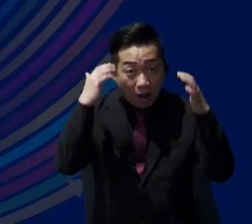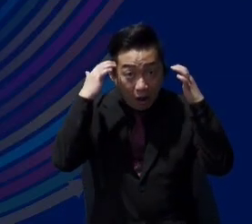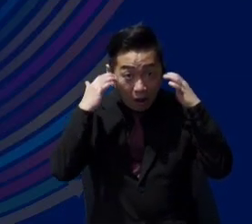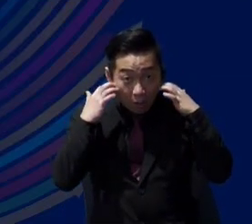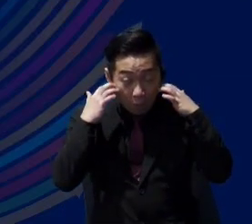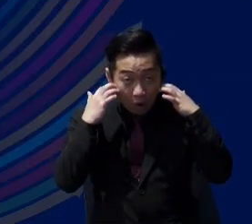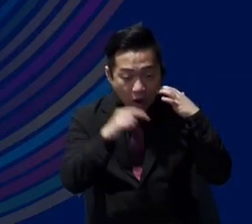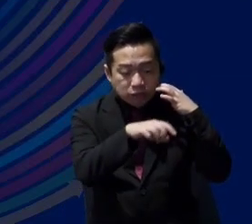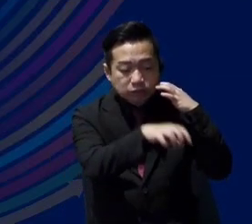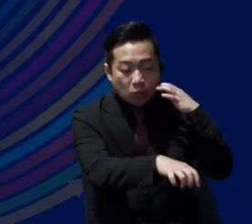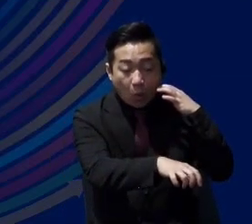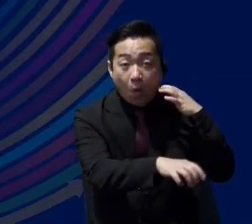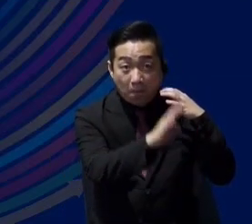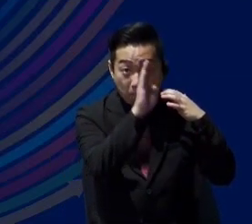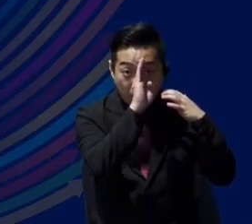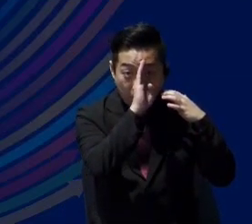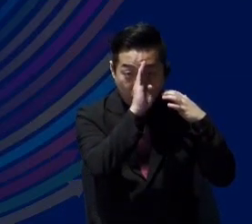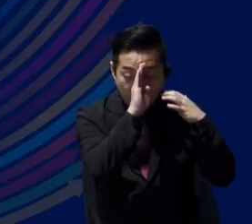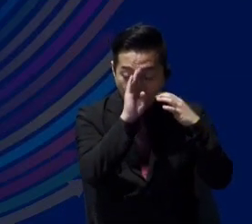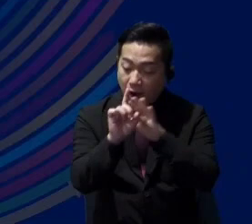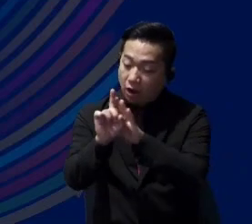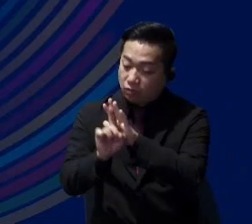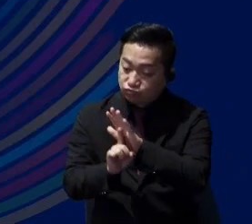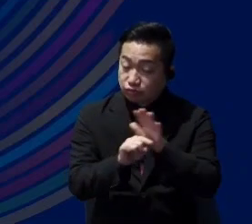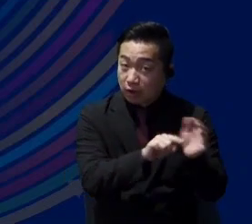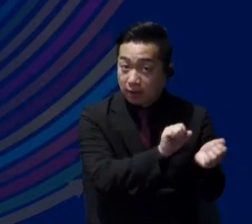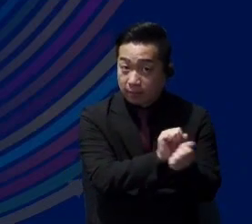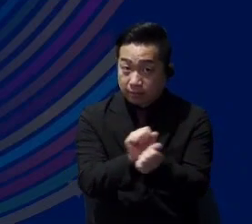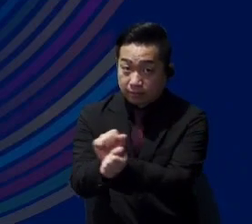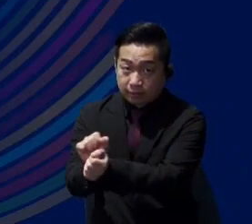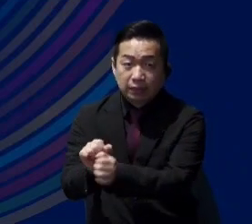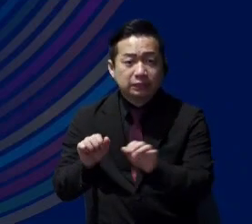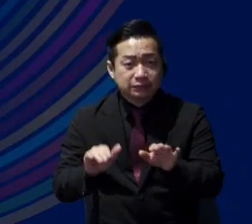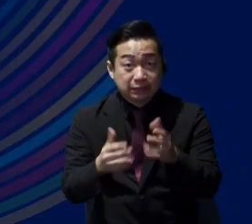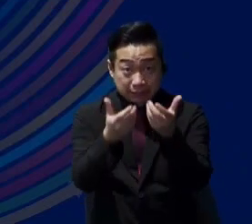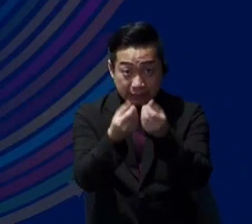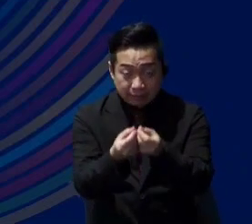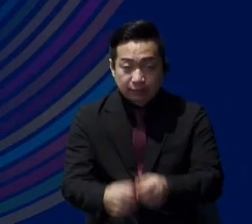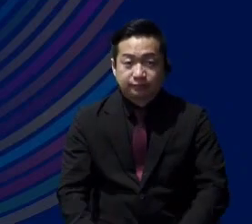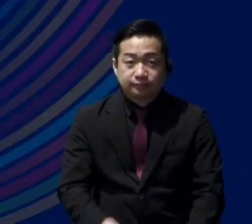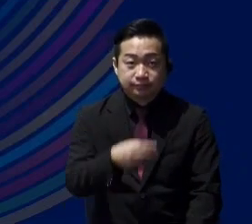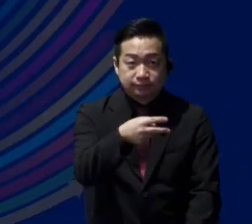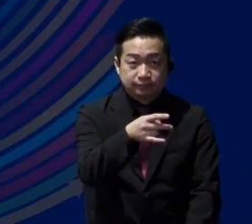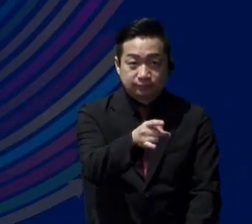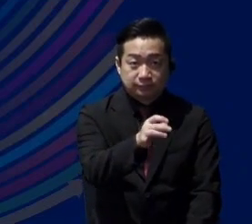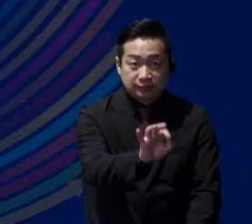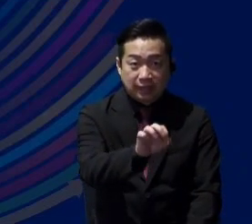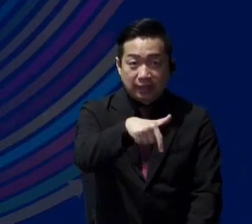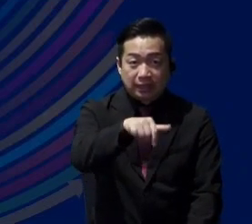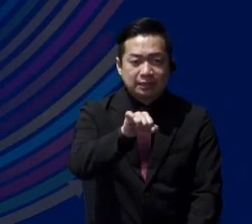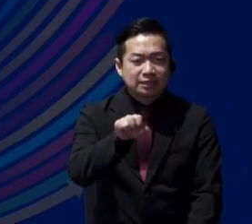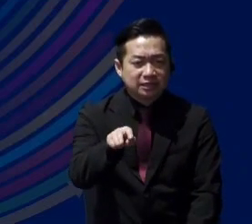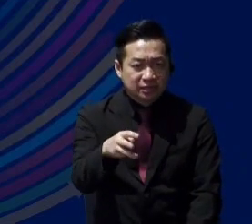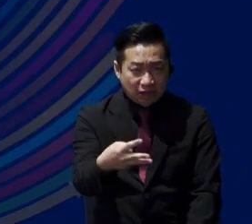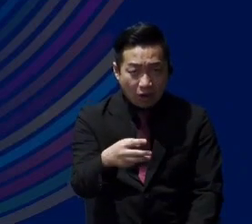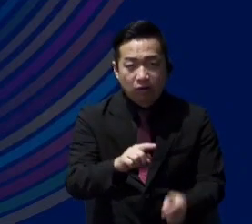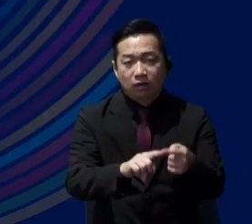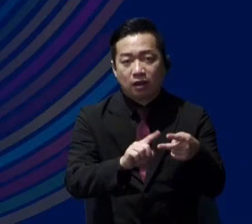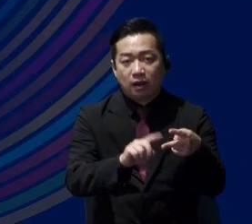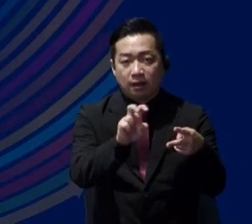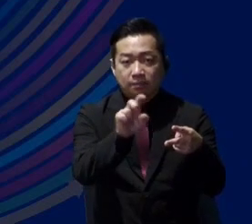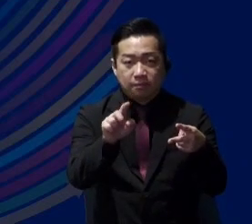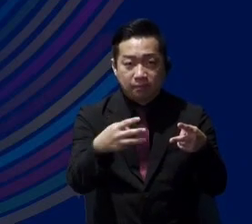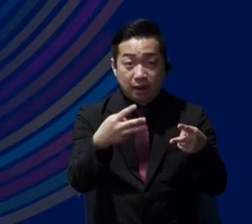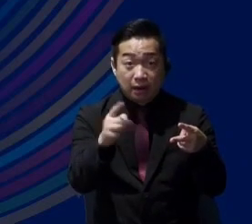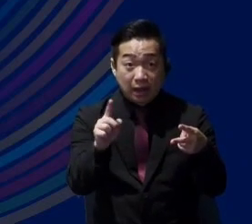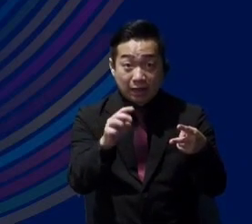in the US, you're seeing malaria, we're seeing new forms of climate-sensitive malaria. We're also knowing that the glacial